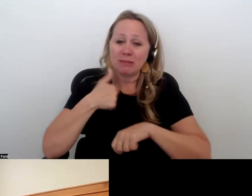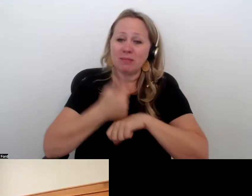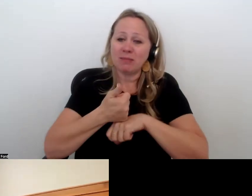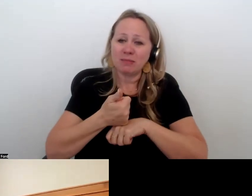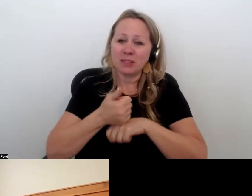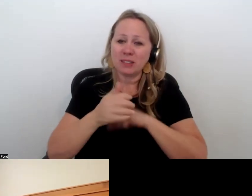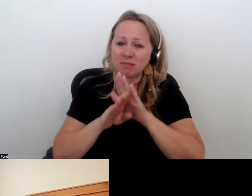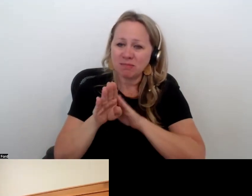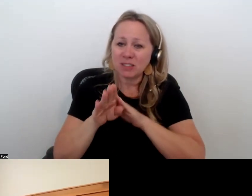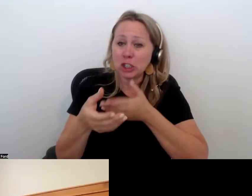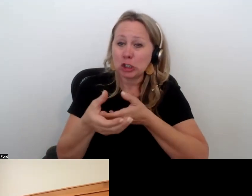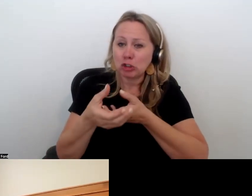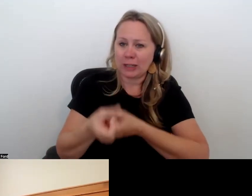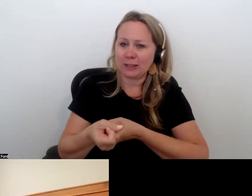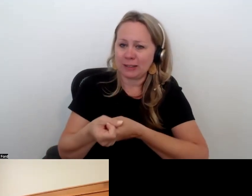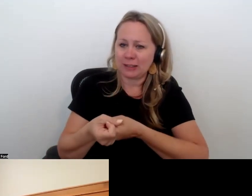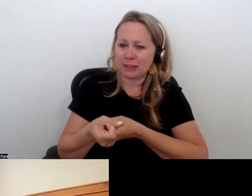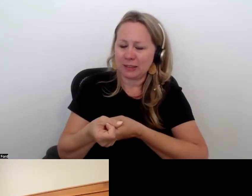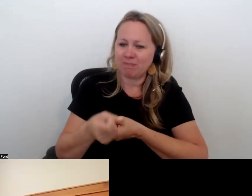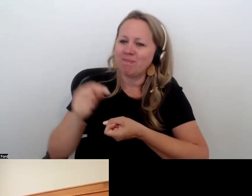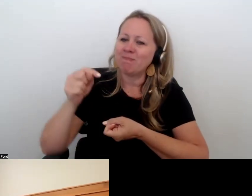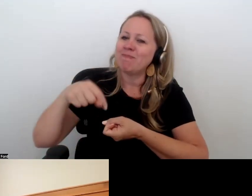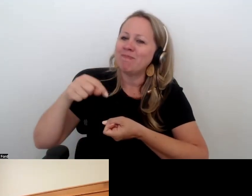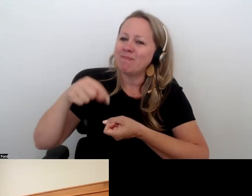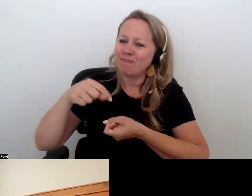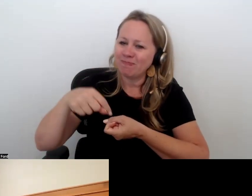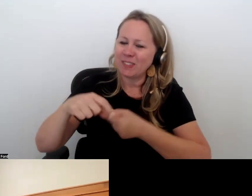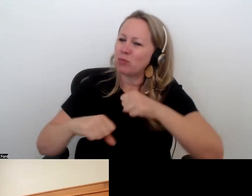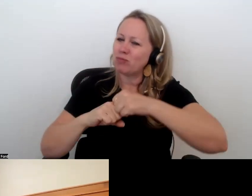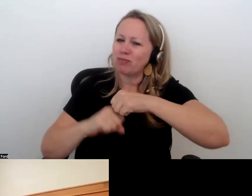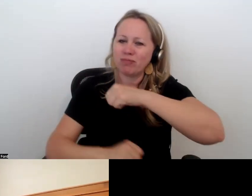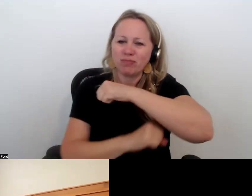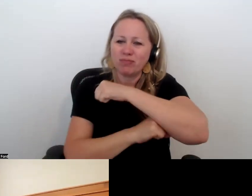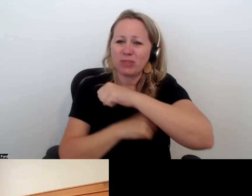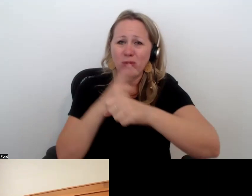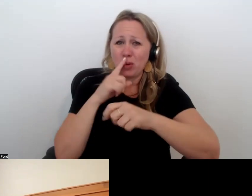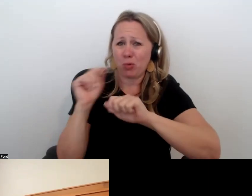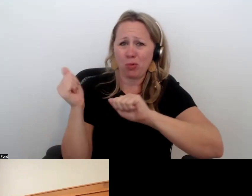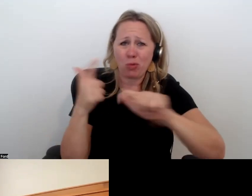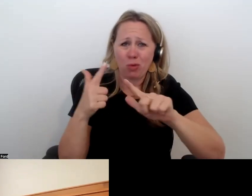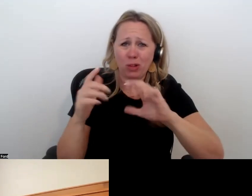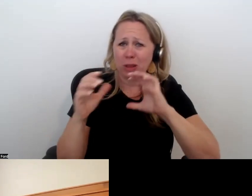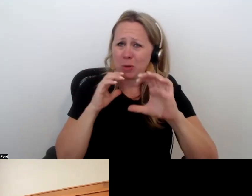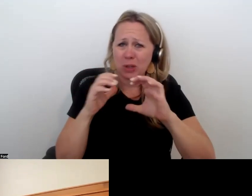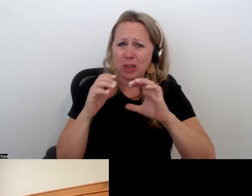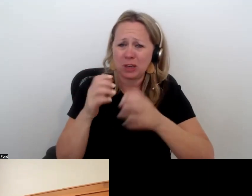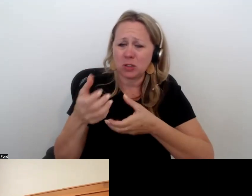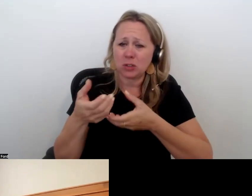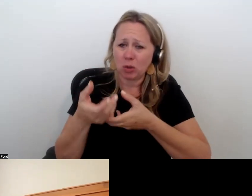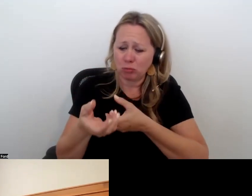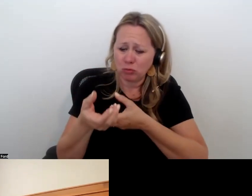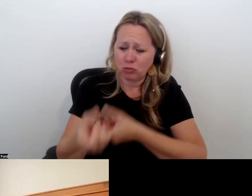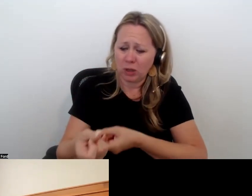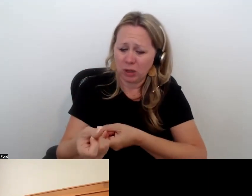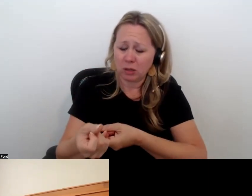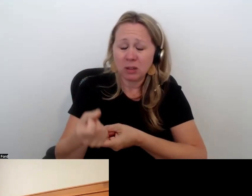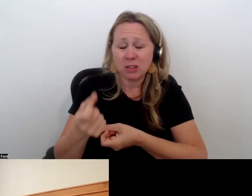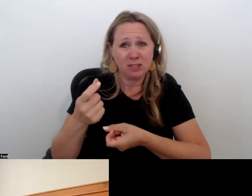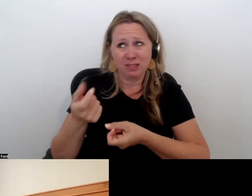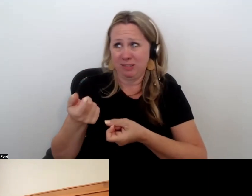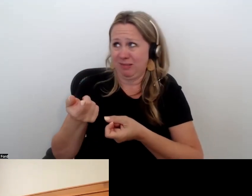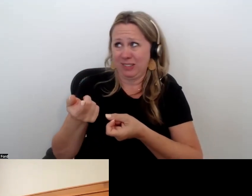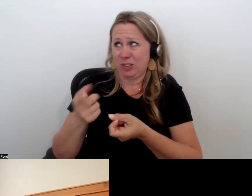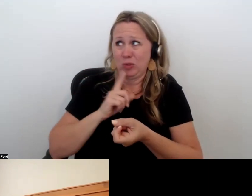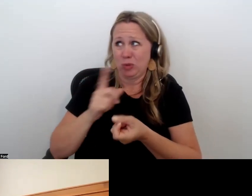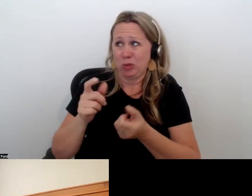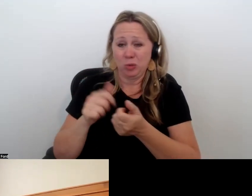always been a big thing for me. I think it's the foundation of all communication. Right. And I think this is true for all students, having trust with you in